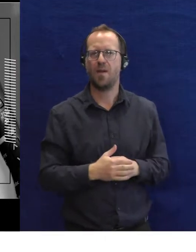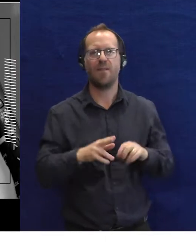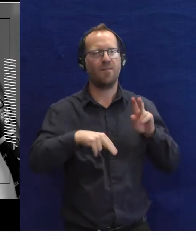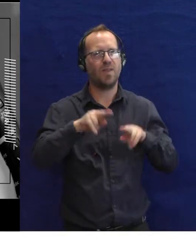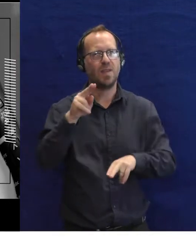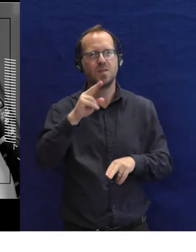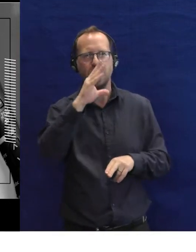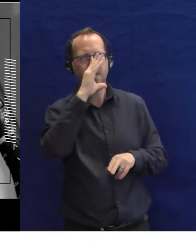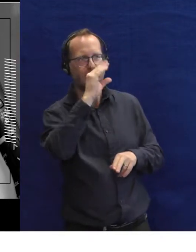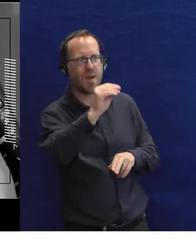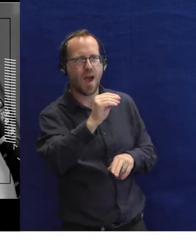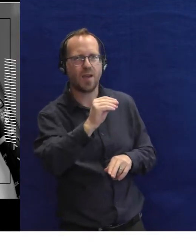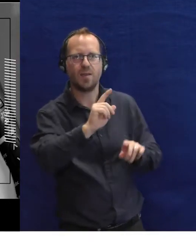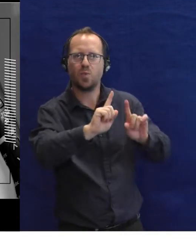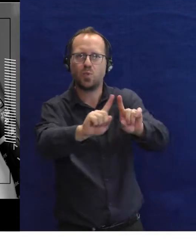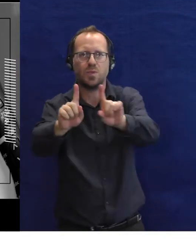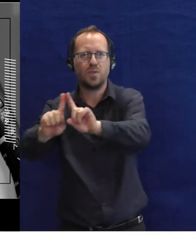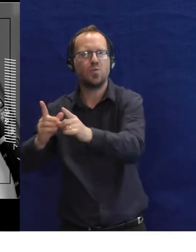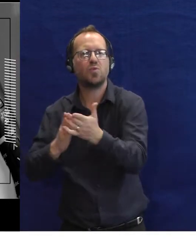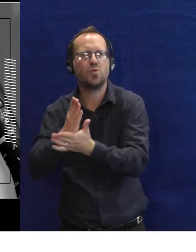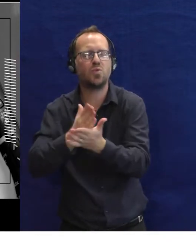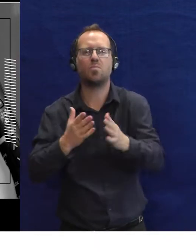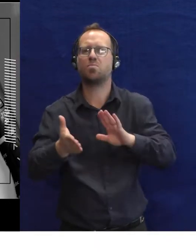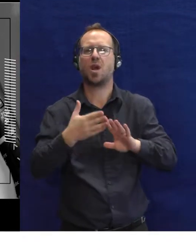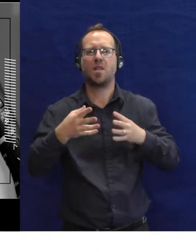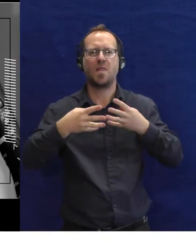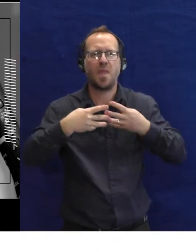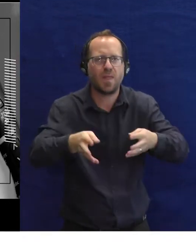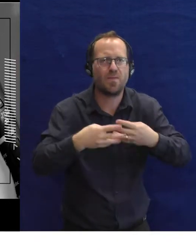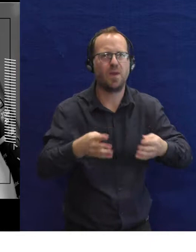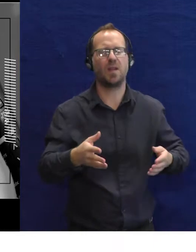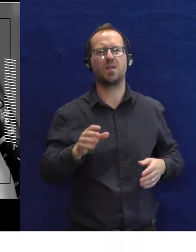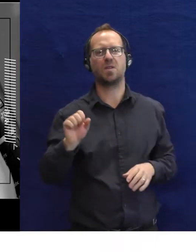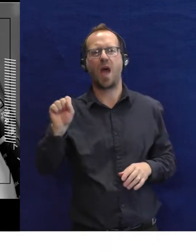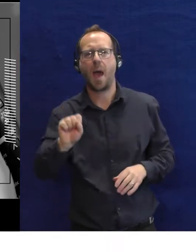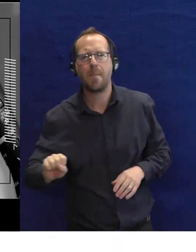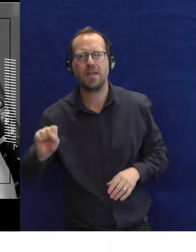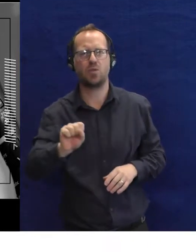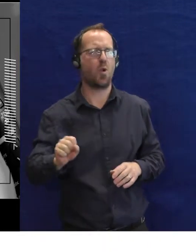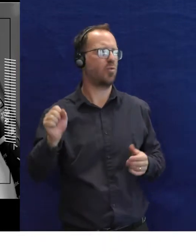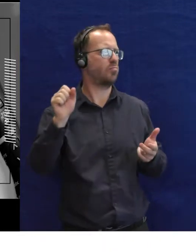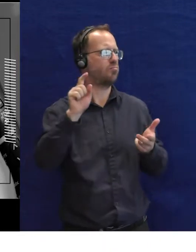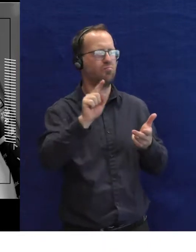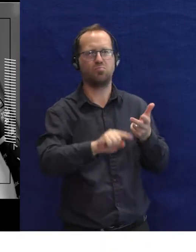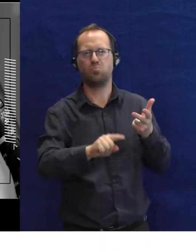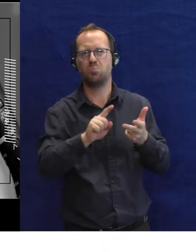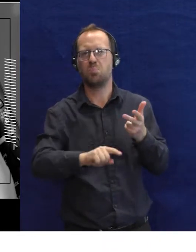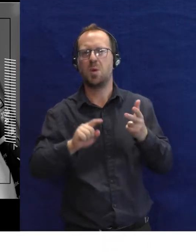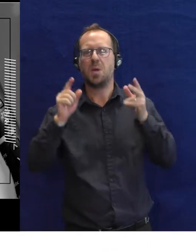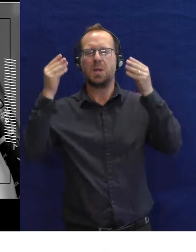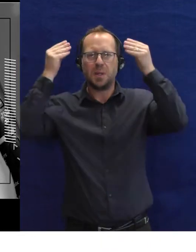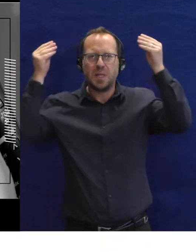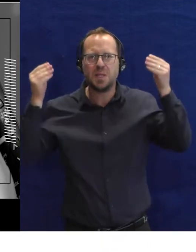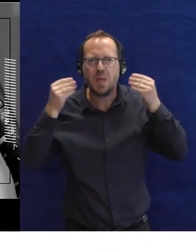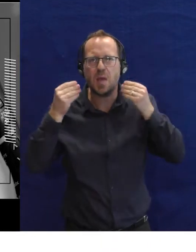that video on demand streaming services like Netflix, like Amazon Prime, Disney Plus are more and more